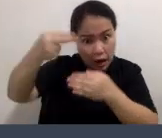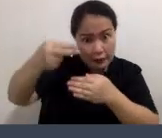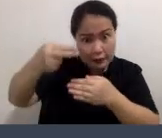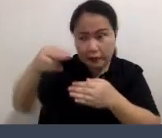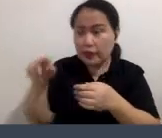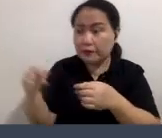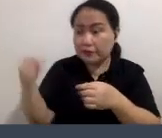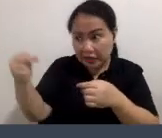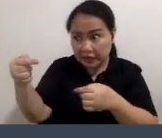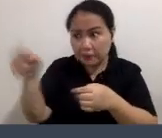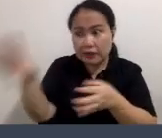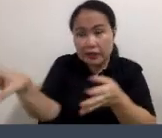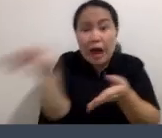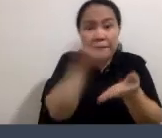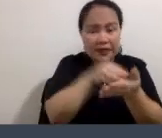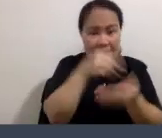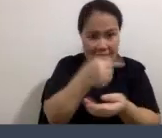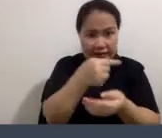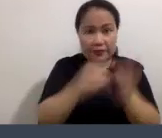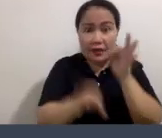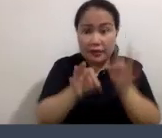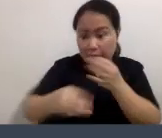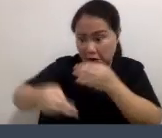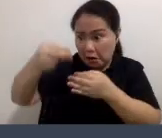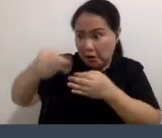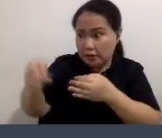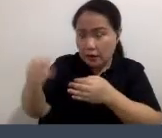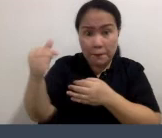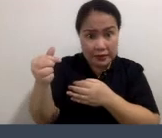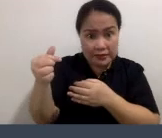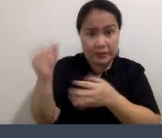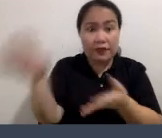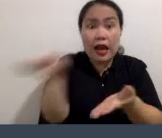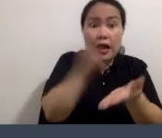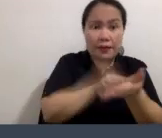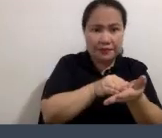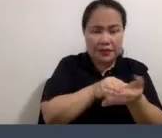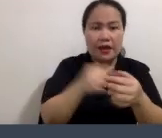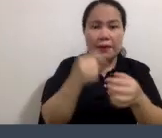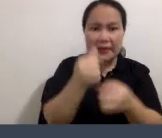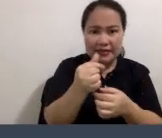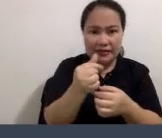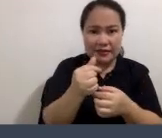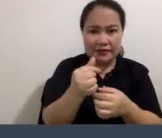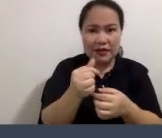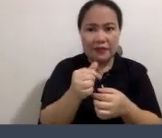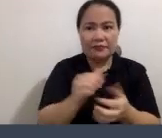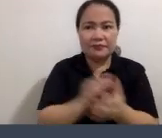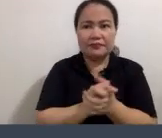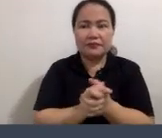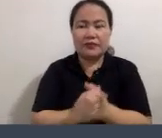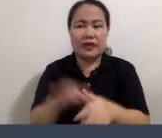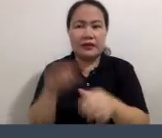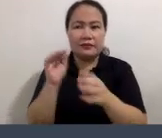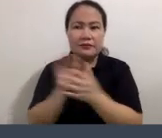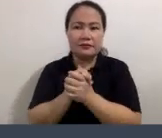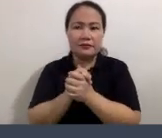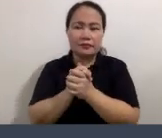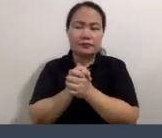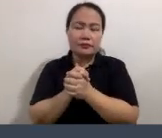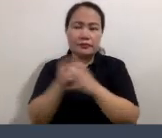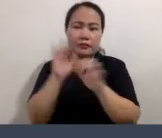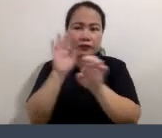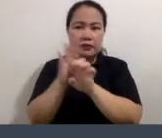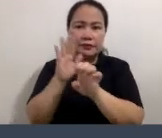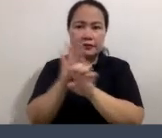mas mataas na number so that your value or your answer will be exact. Okay. So